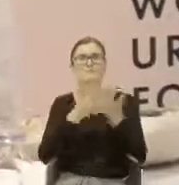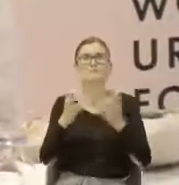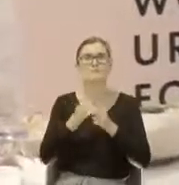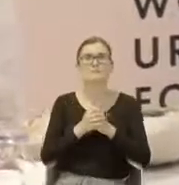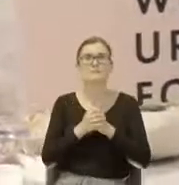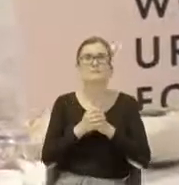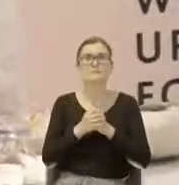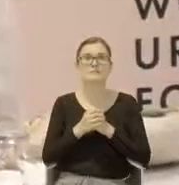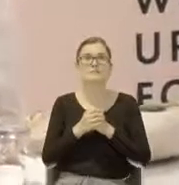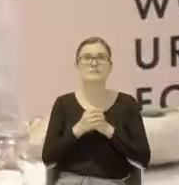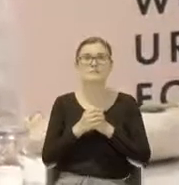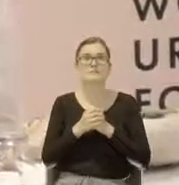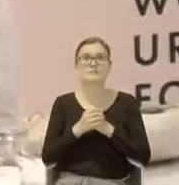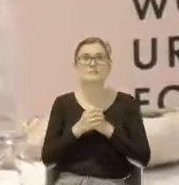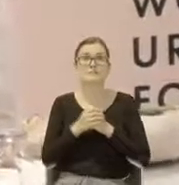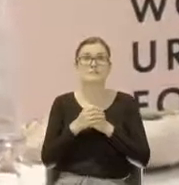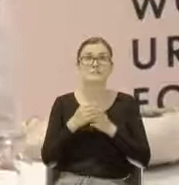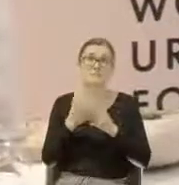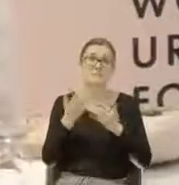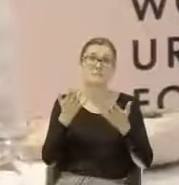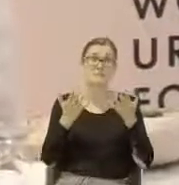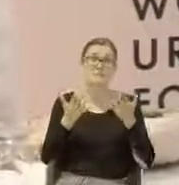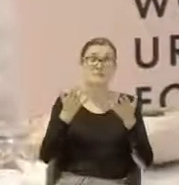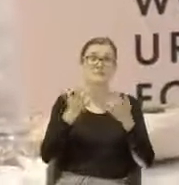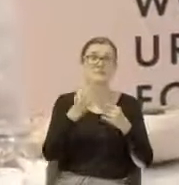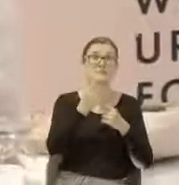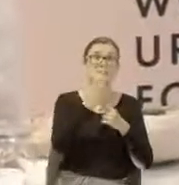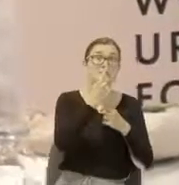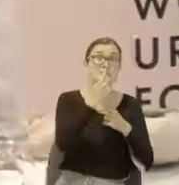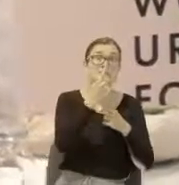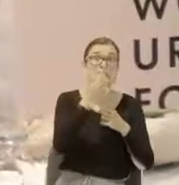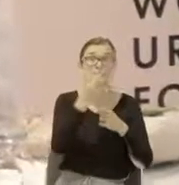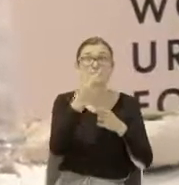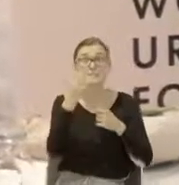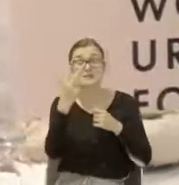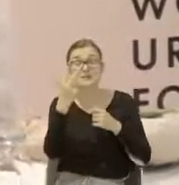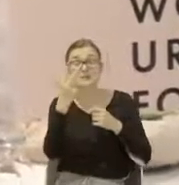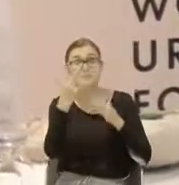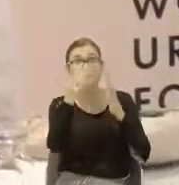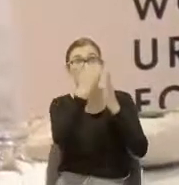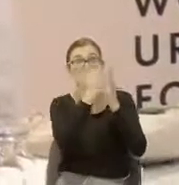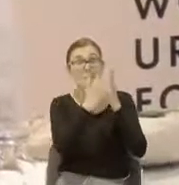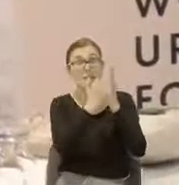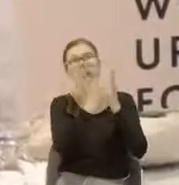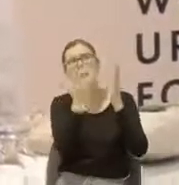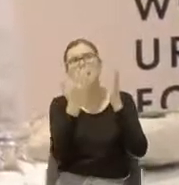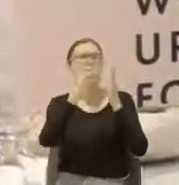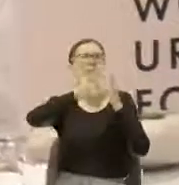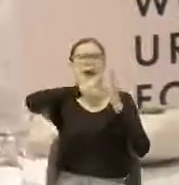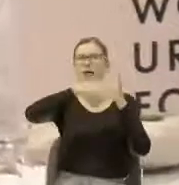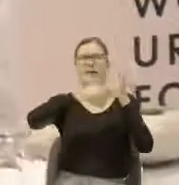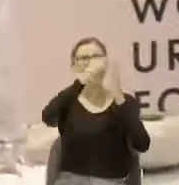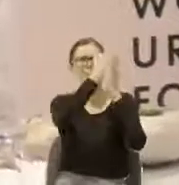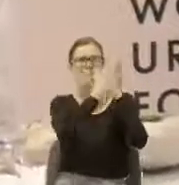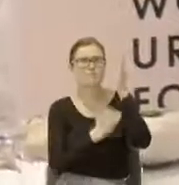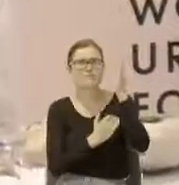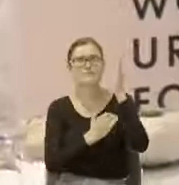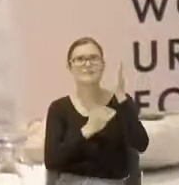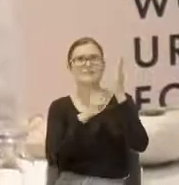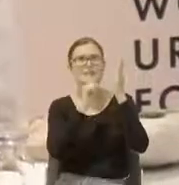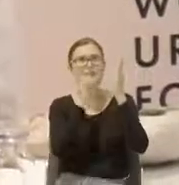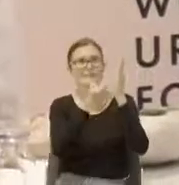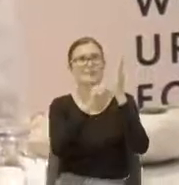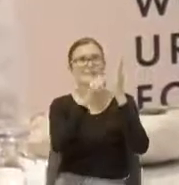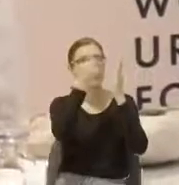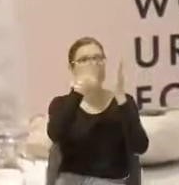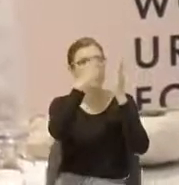into formally adopted language of the General Assembly. This would then put forward opportunities to really take, in my view,